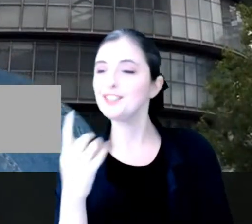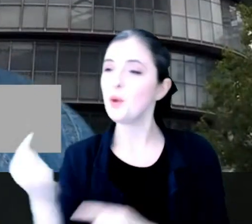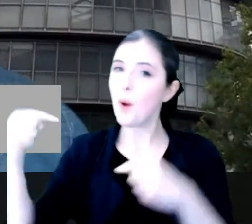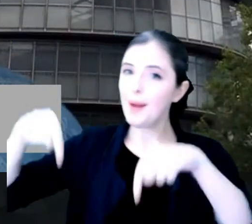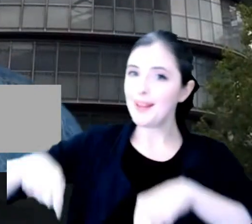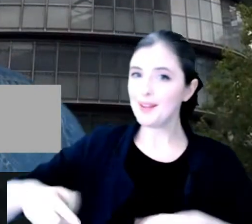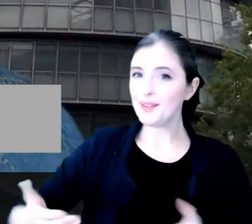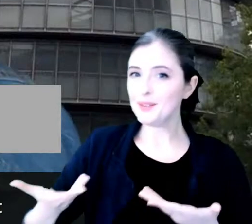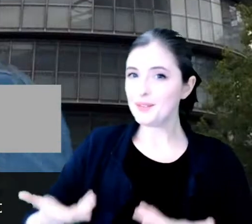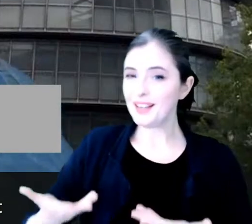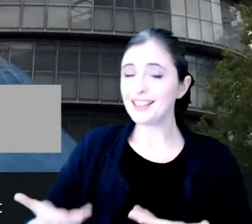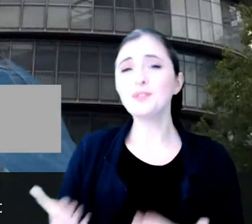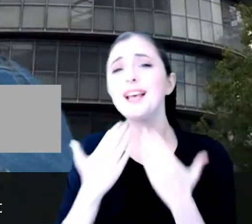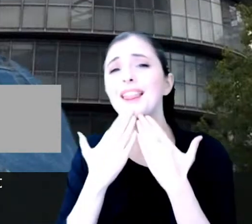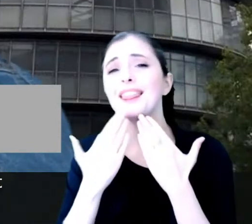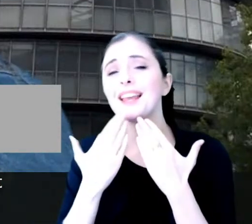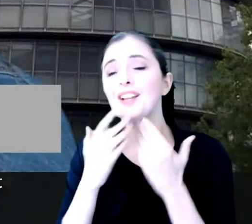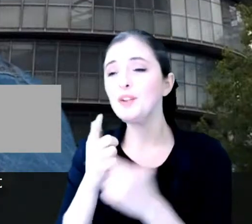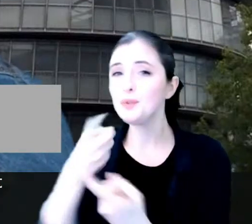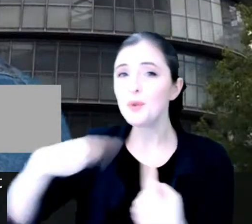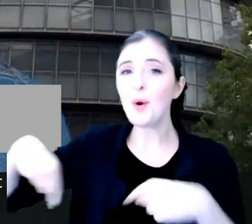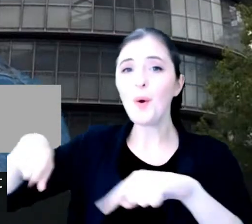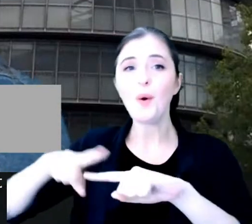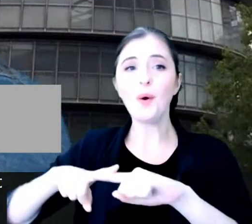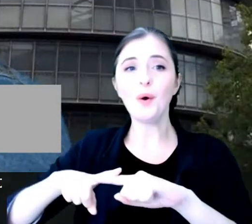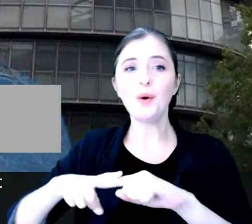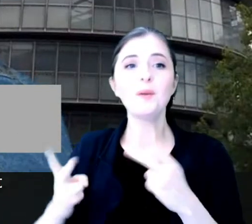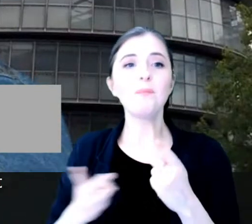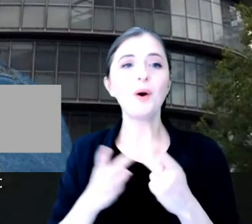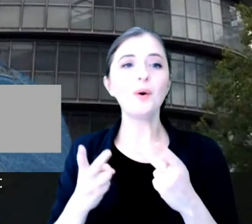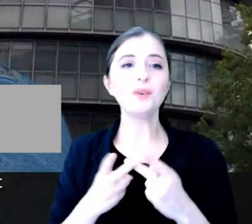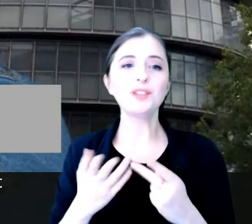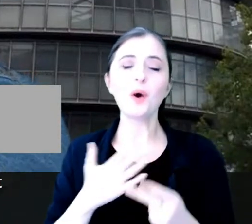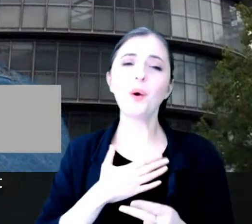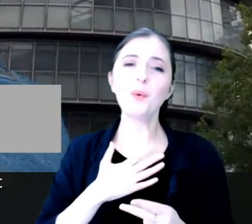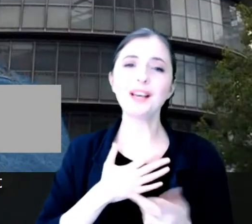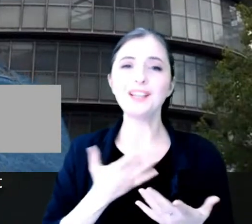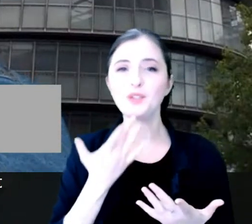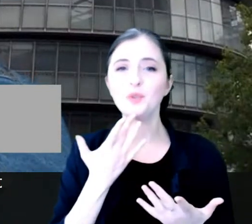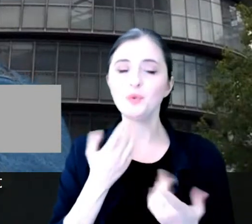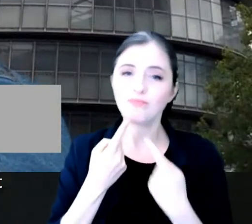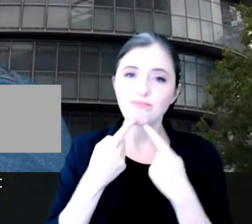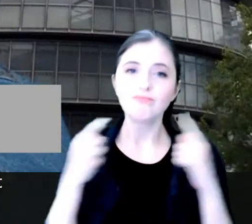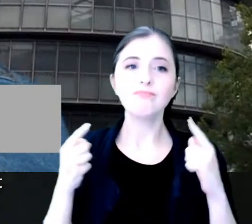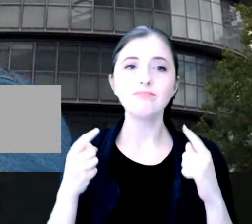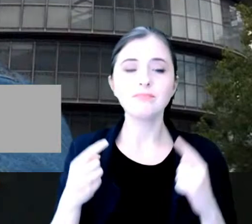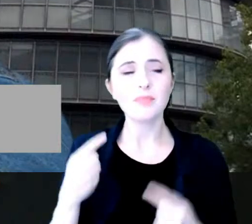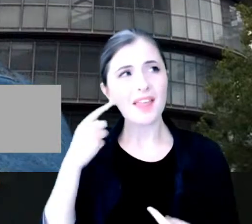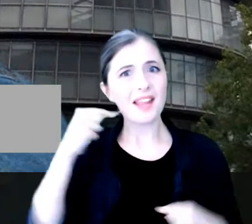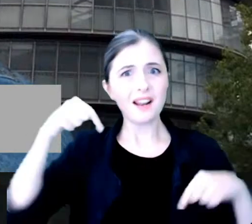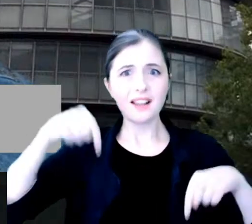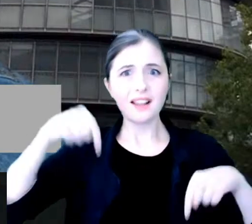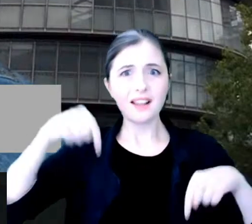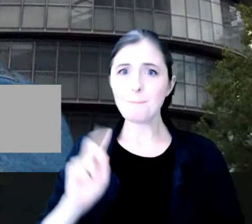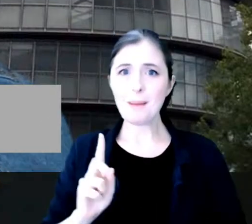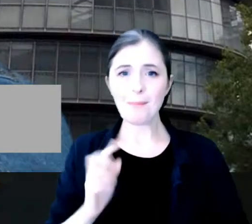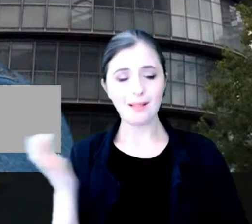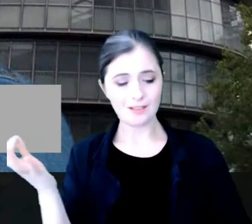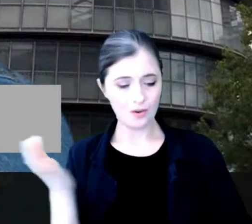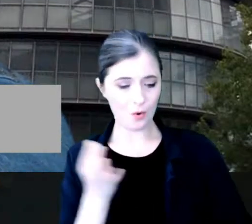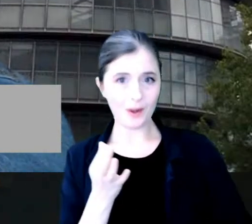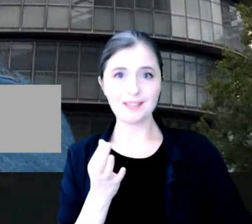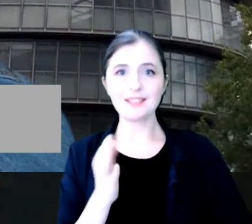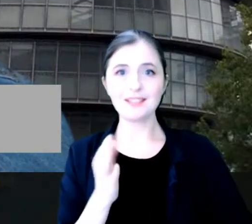you to them all. And I'd just like to say a couple of things. I think this is great that People's Question Time are allowing my constituencies